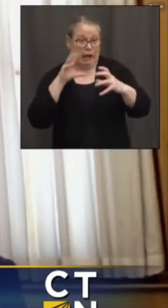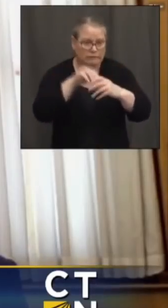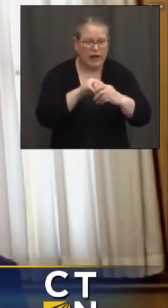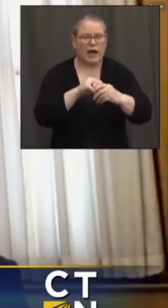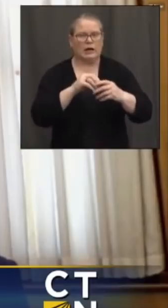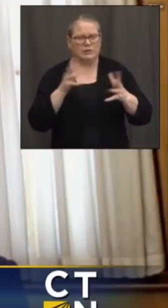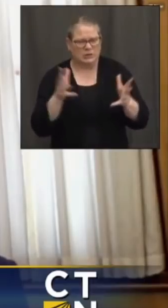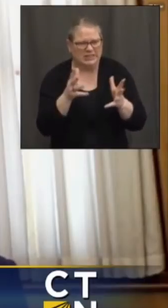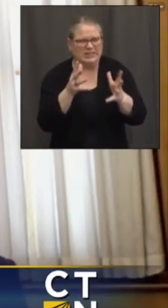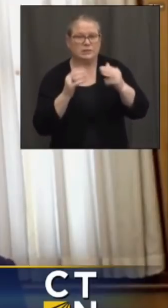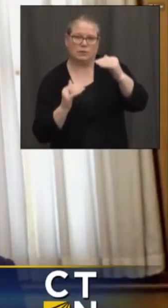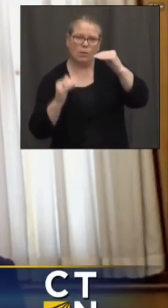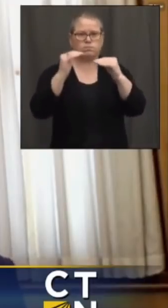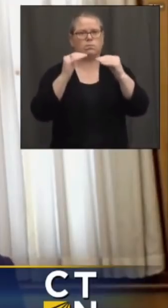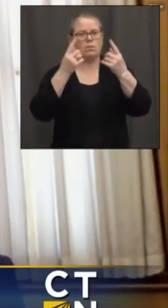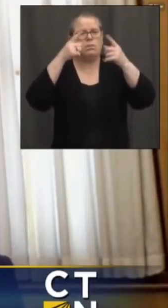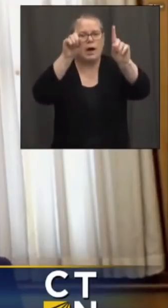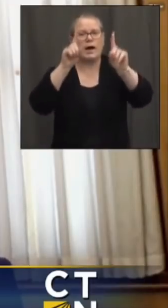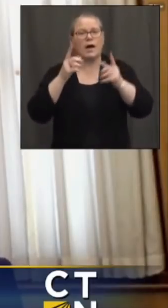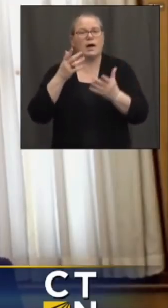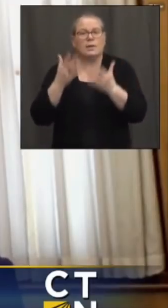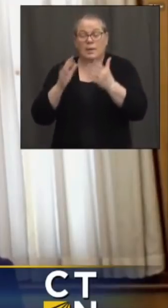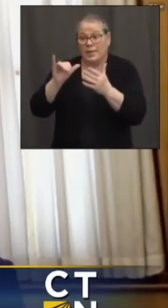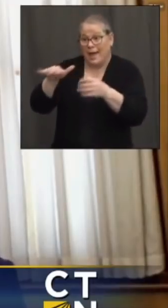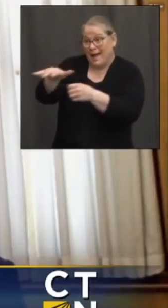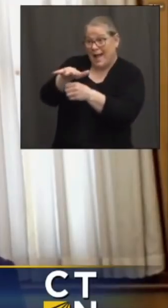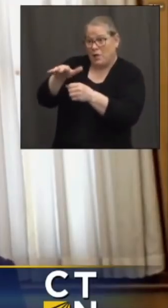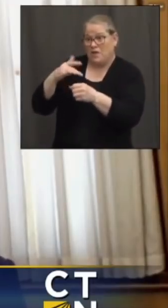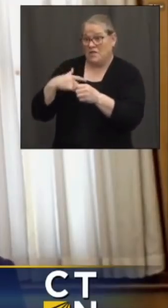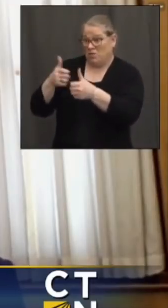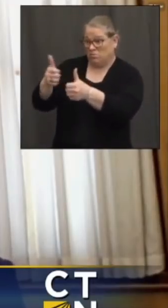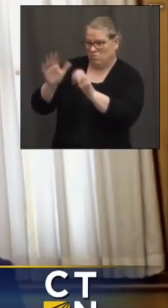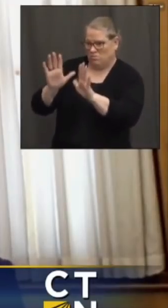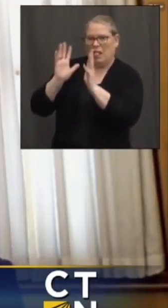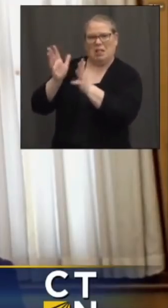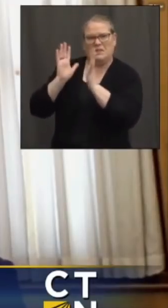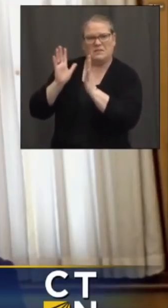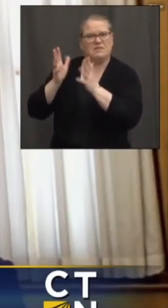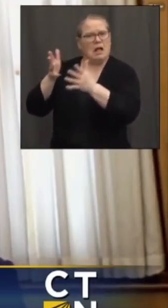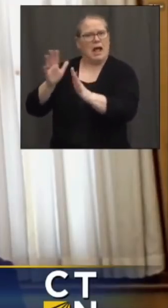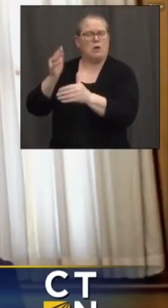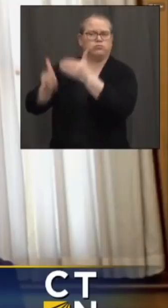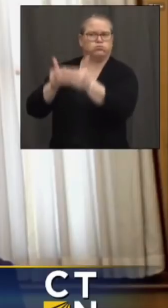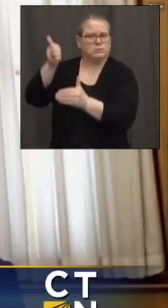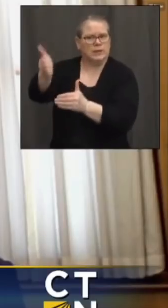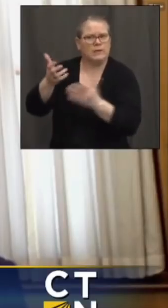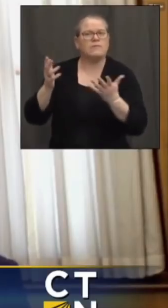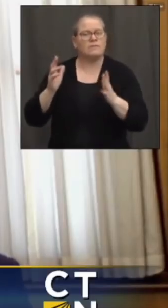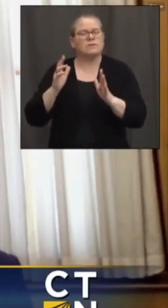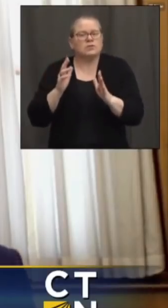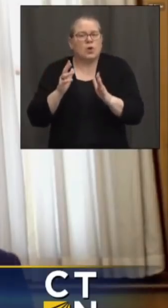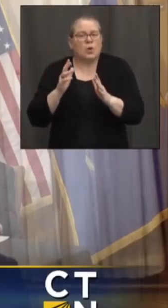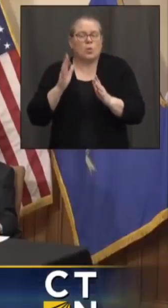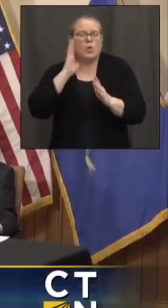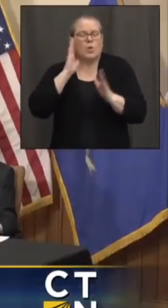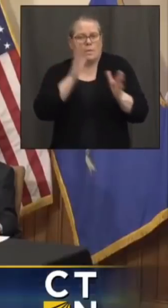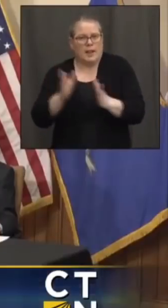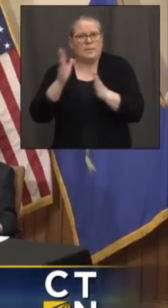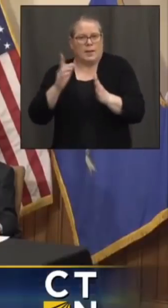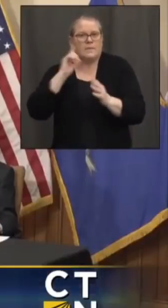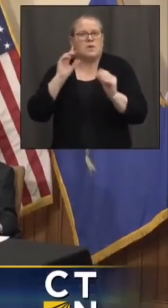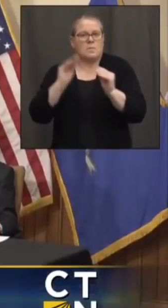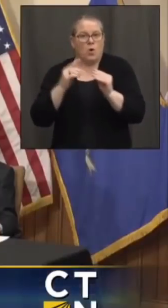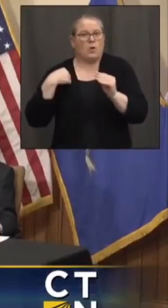neighborhood even that might be underserved. So there's a lot of discussions that go into that selection, and there will be more pharmacies to come.